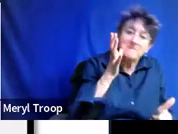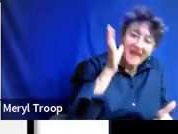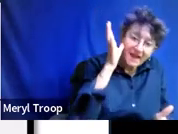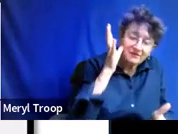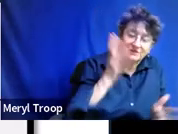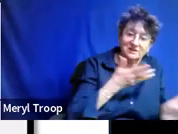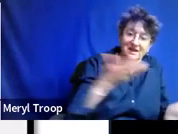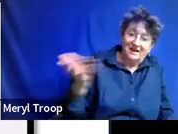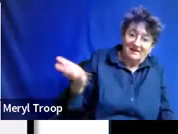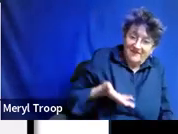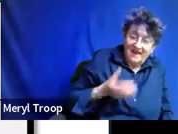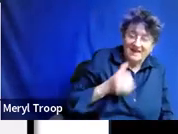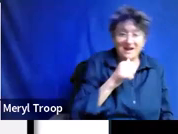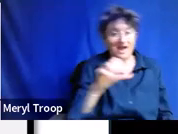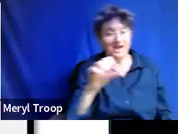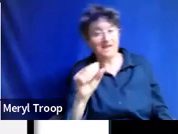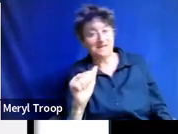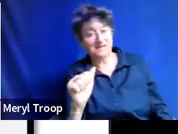inviting them.